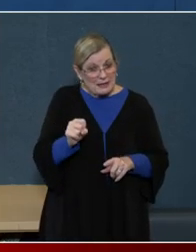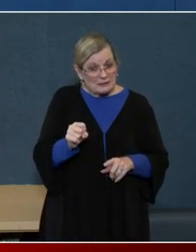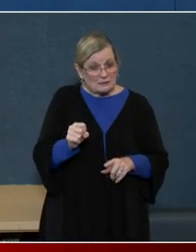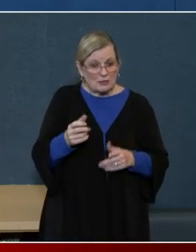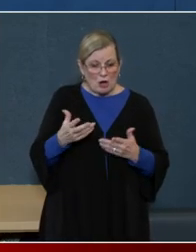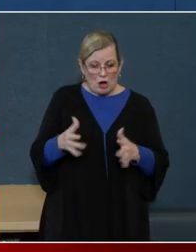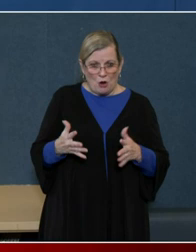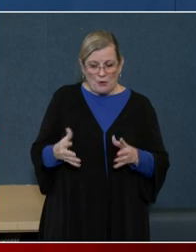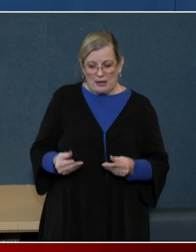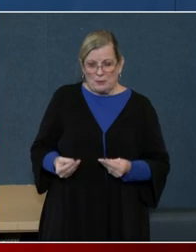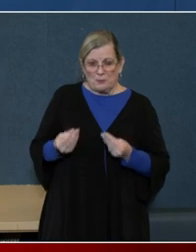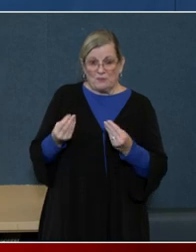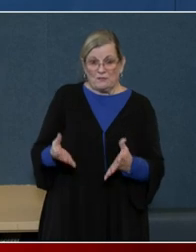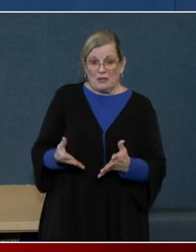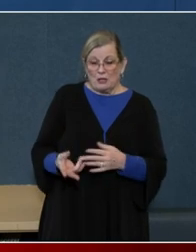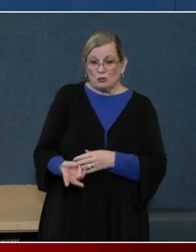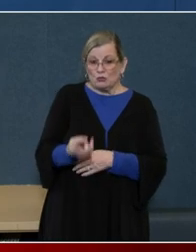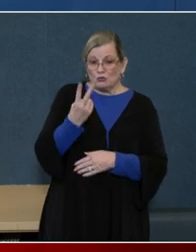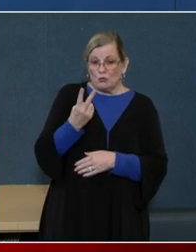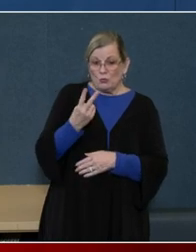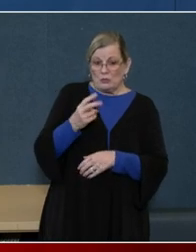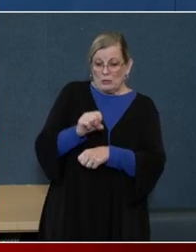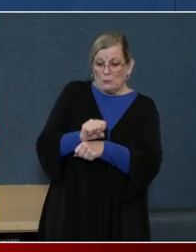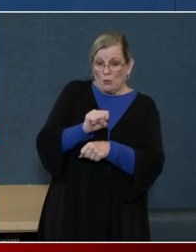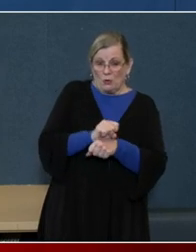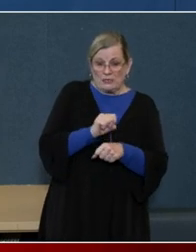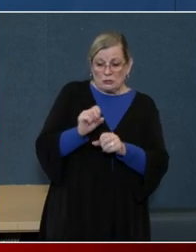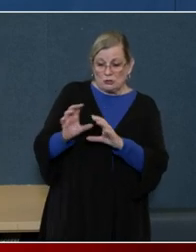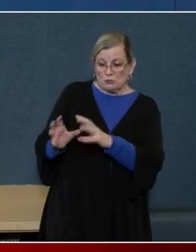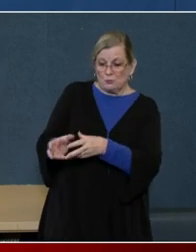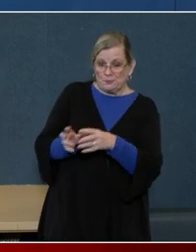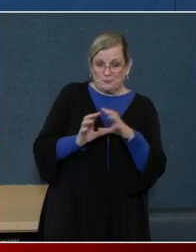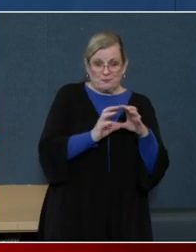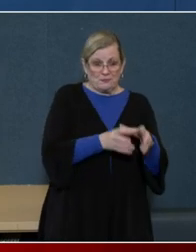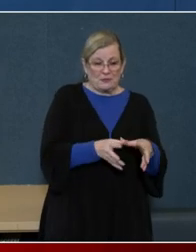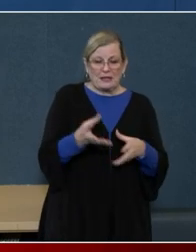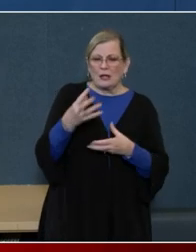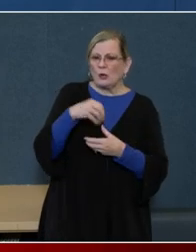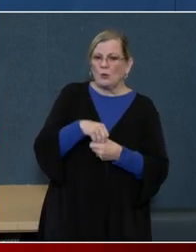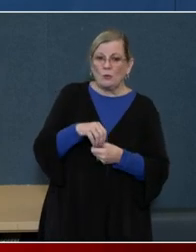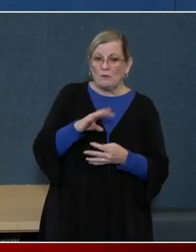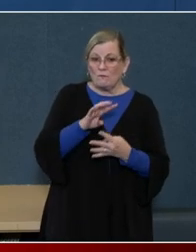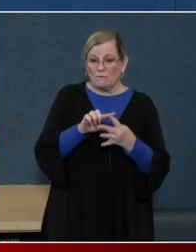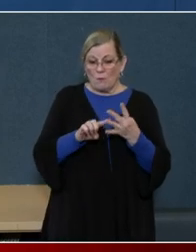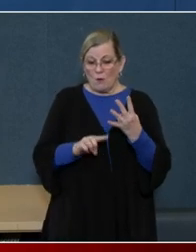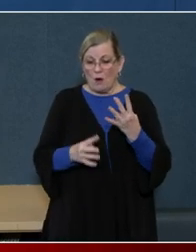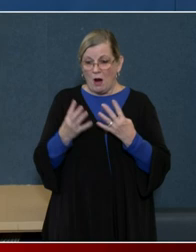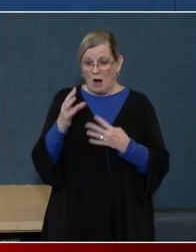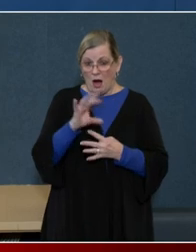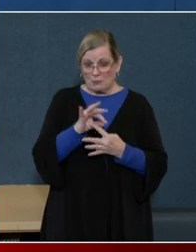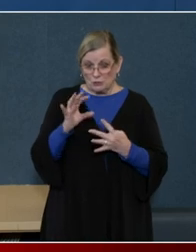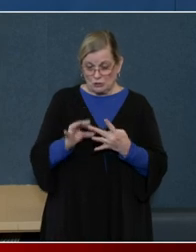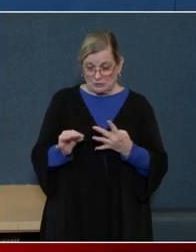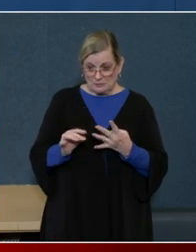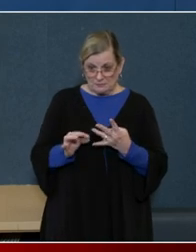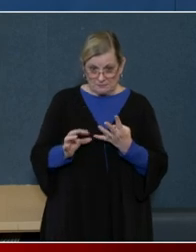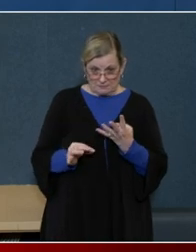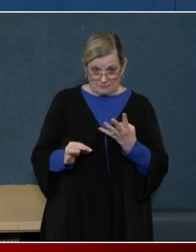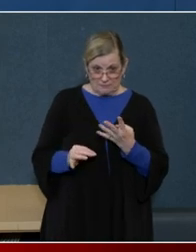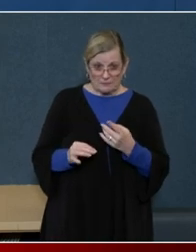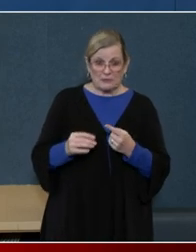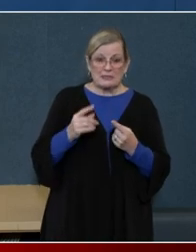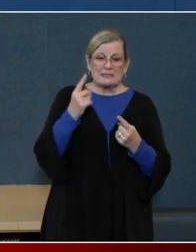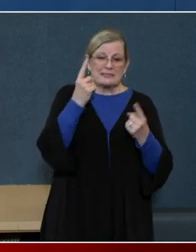groups our staffing assignment framework, which includes four options that consider various